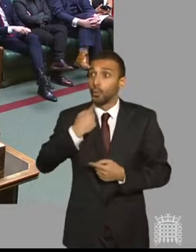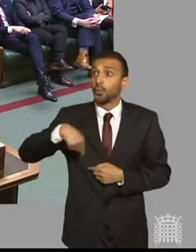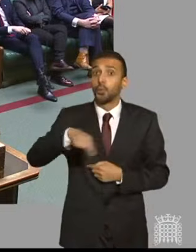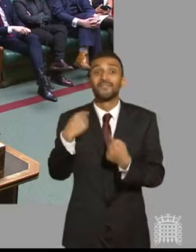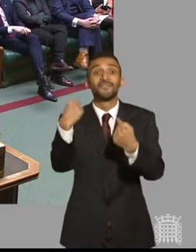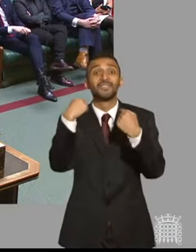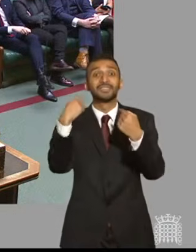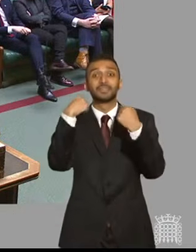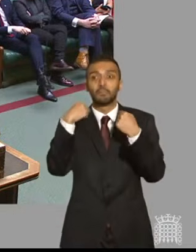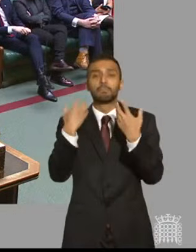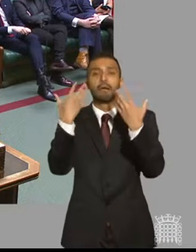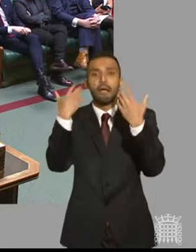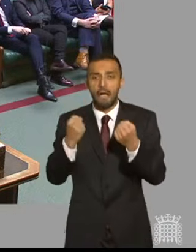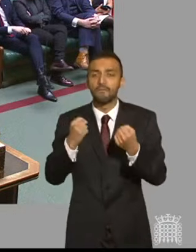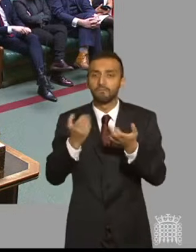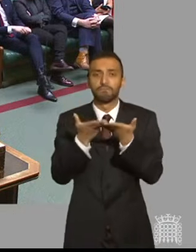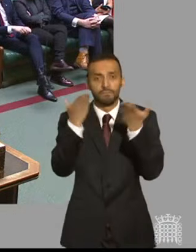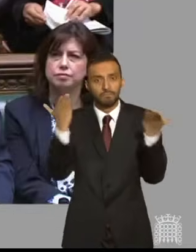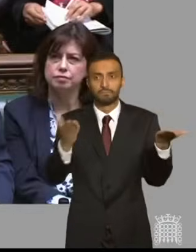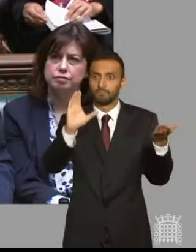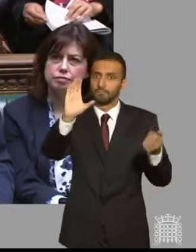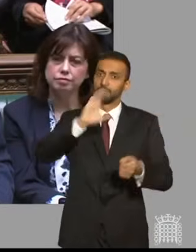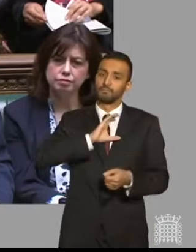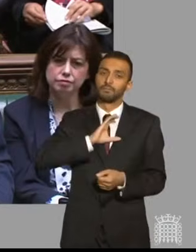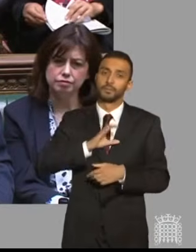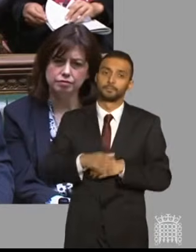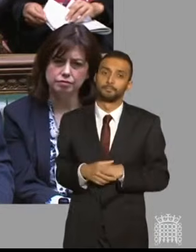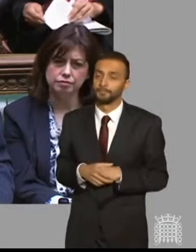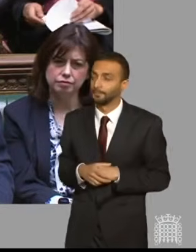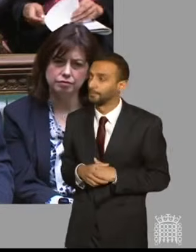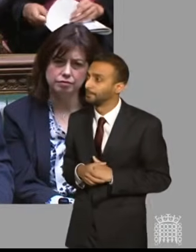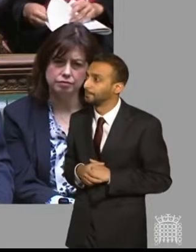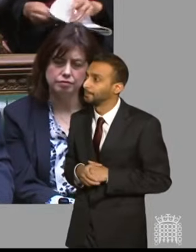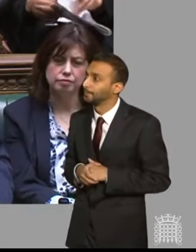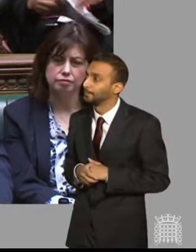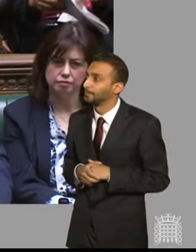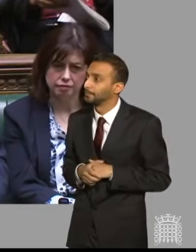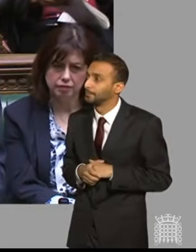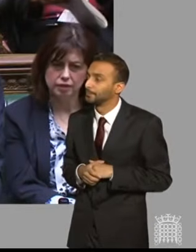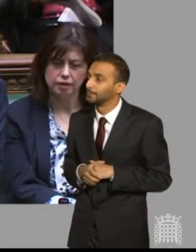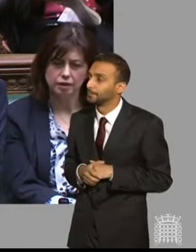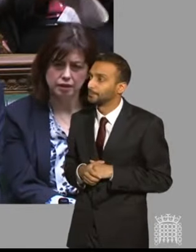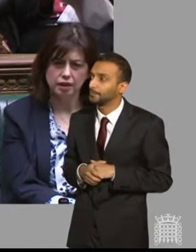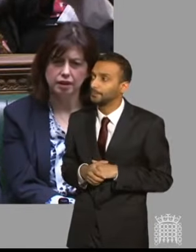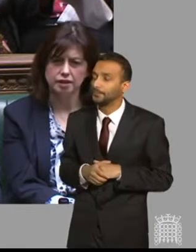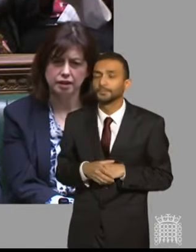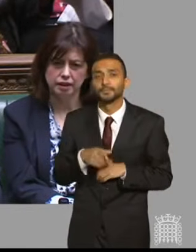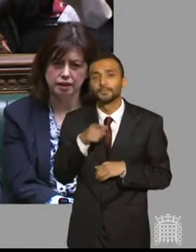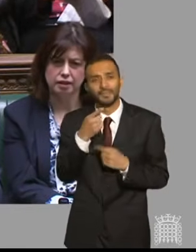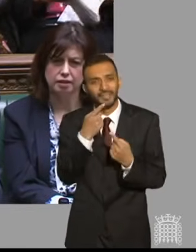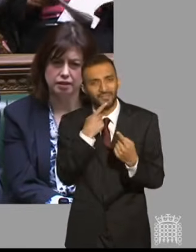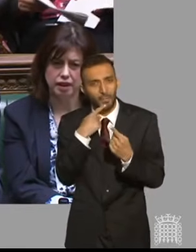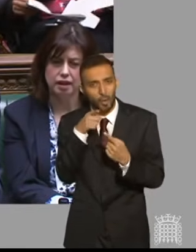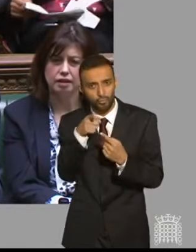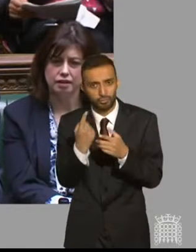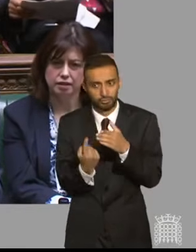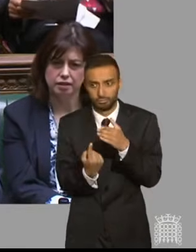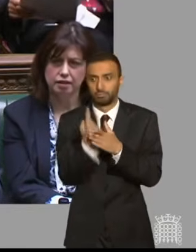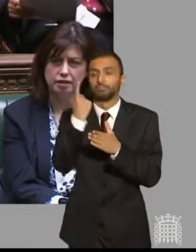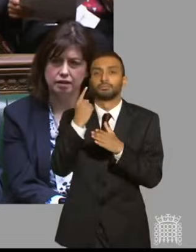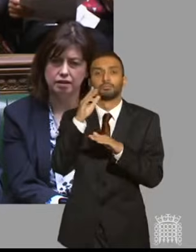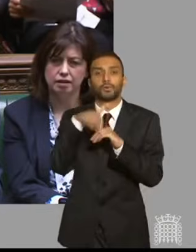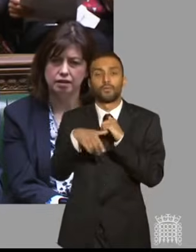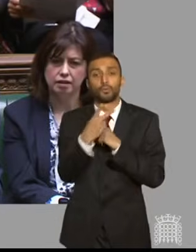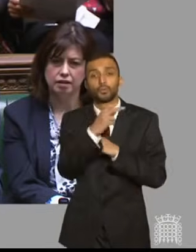Mr. Speaker, this information about 2016 has just come to light, I think, this week, which is precisely why I'm asking about it.